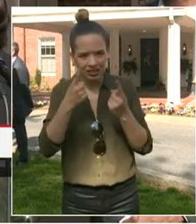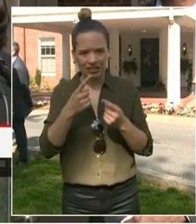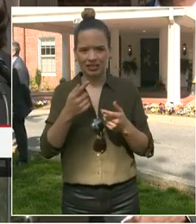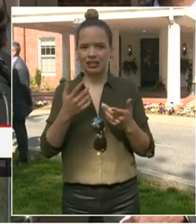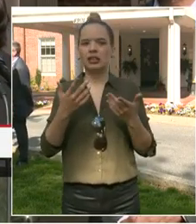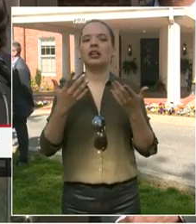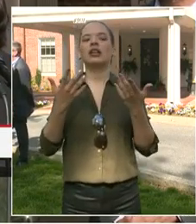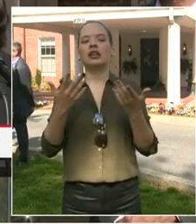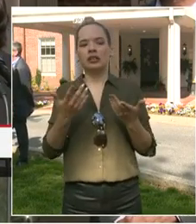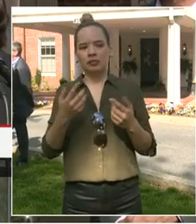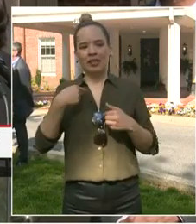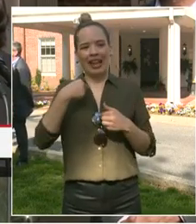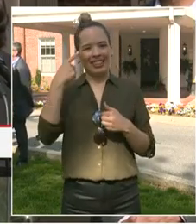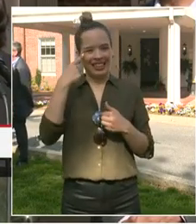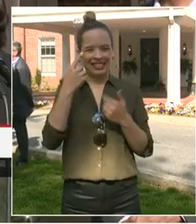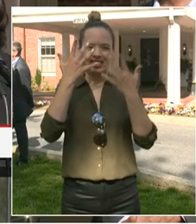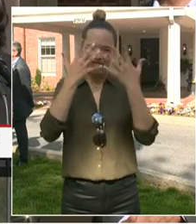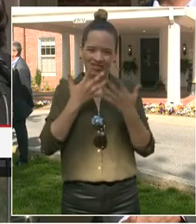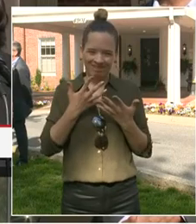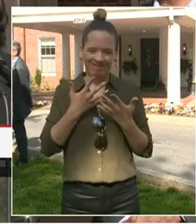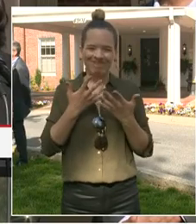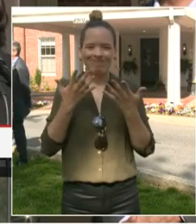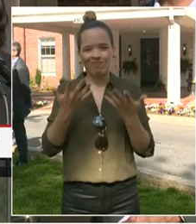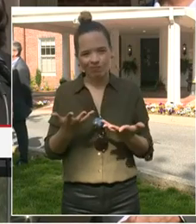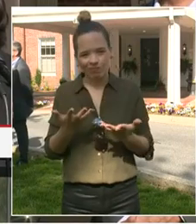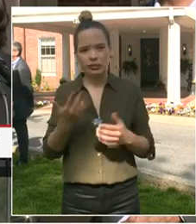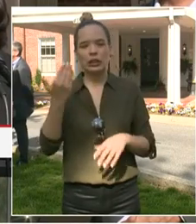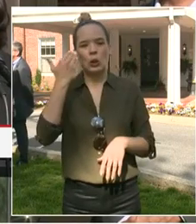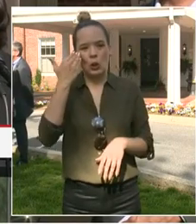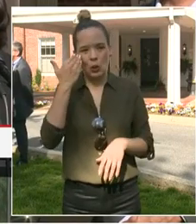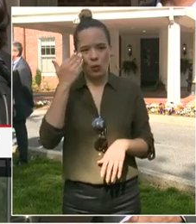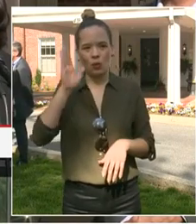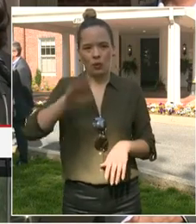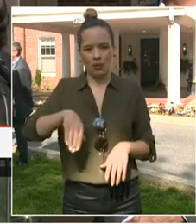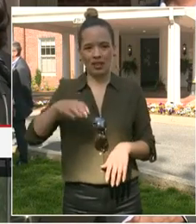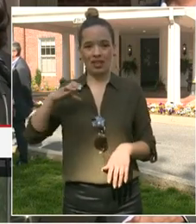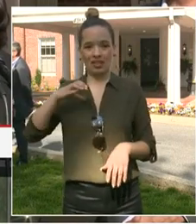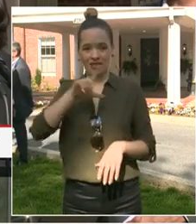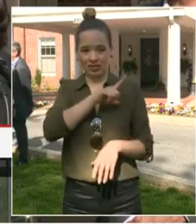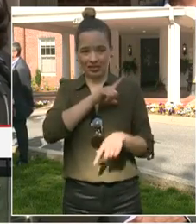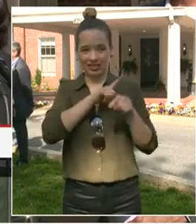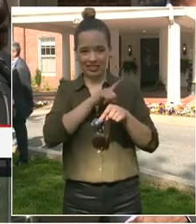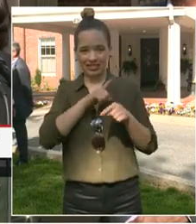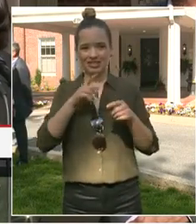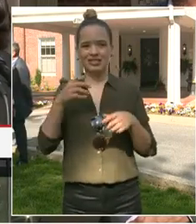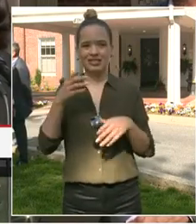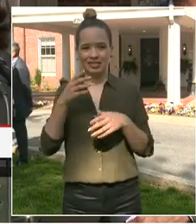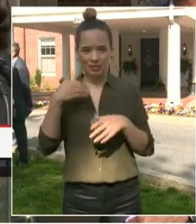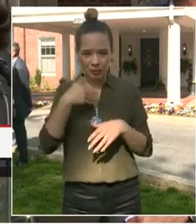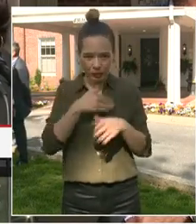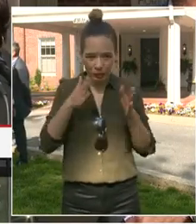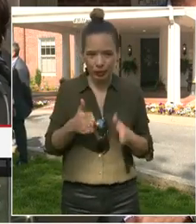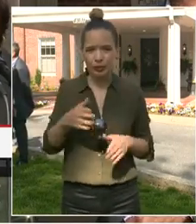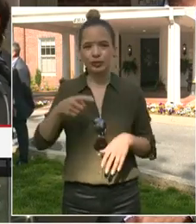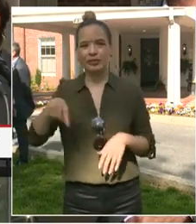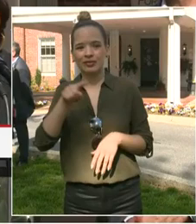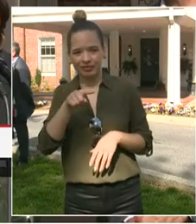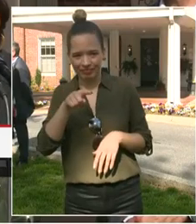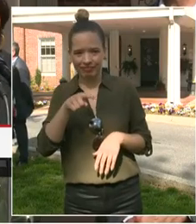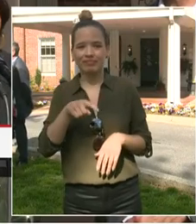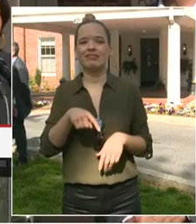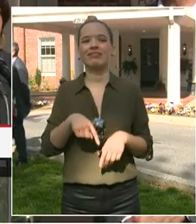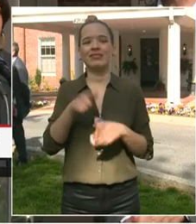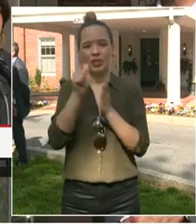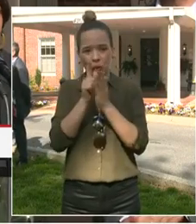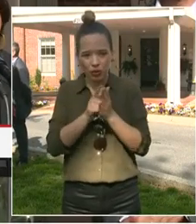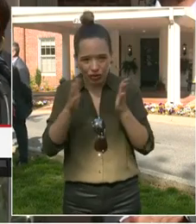unfortunate because we know that Councilmember McDuffie is an attorney. He's employed by the District of Columbia.